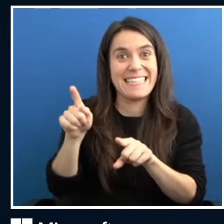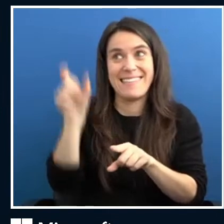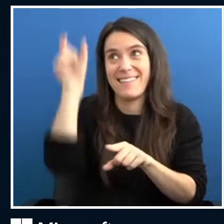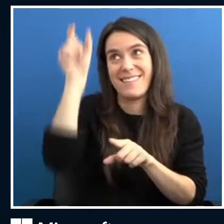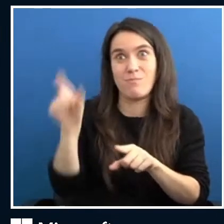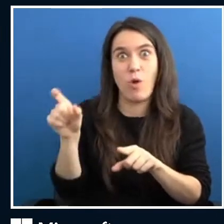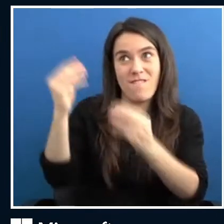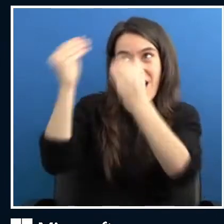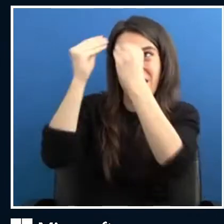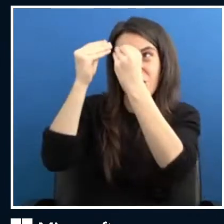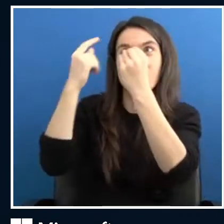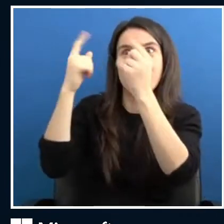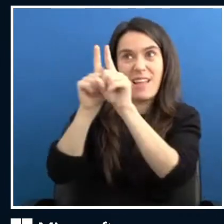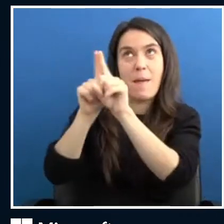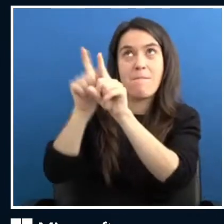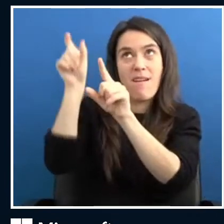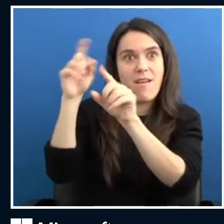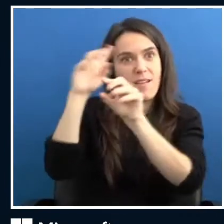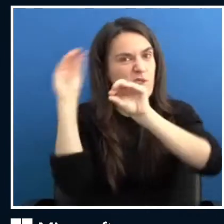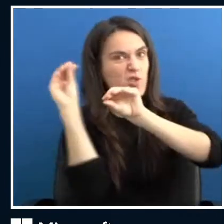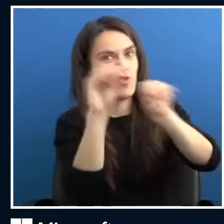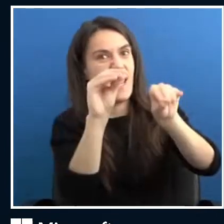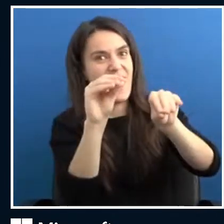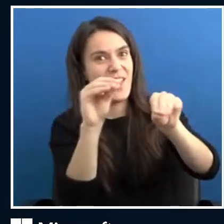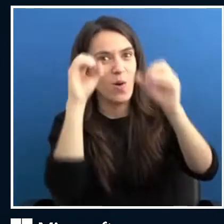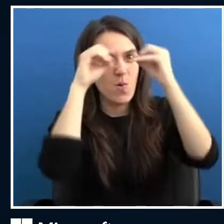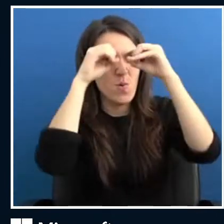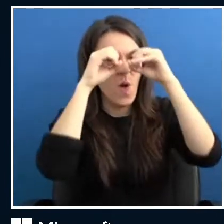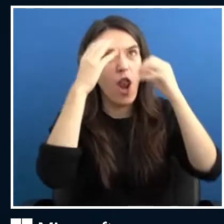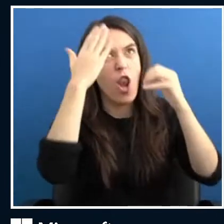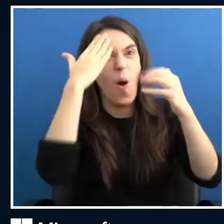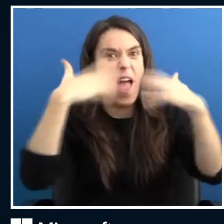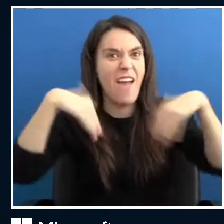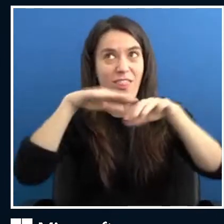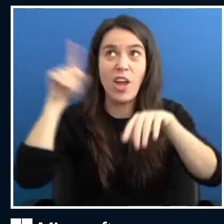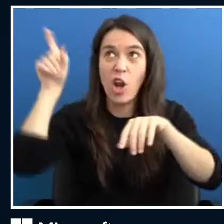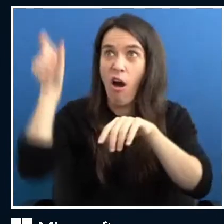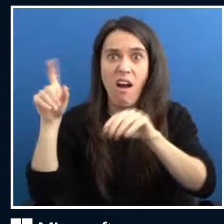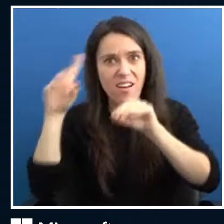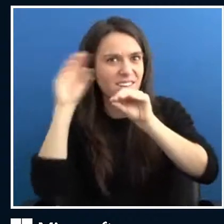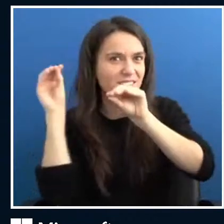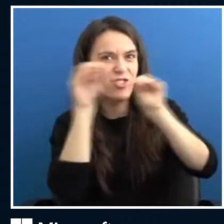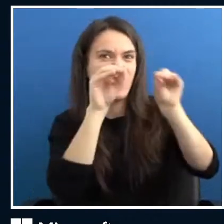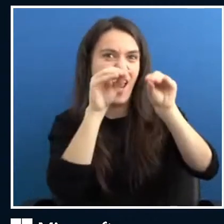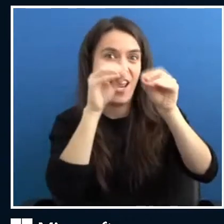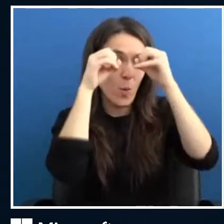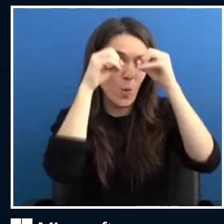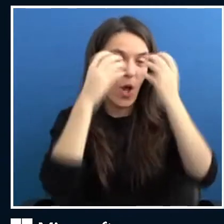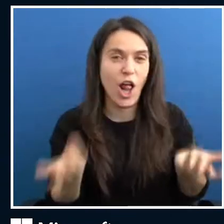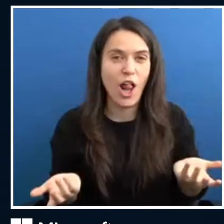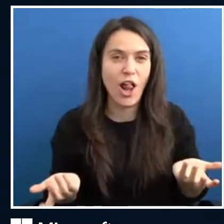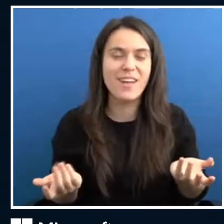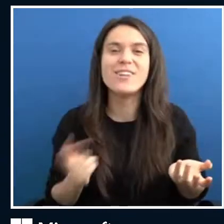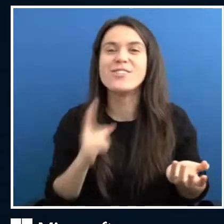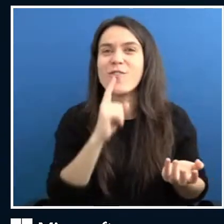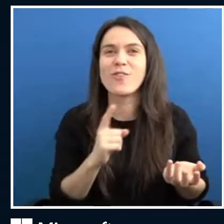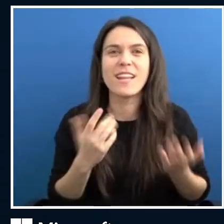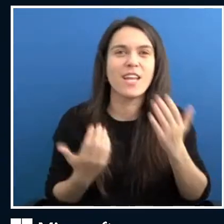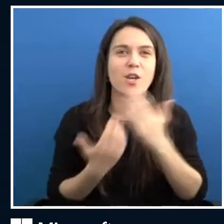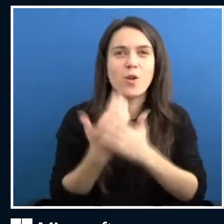you think, oh, Google, you know, they know. So yeah, I mean, it's new for all of us.